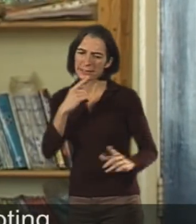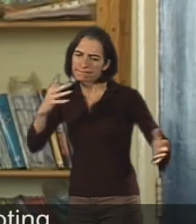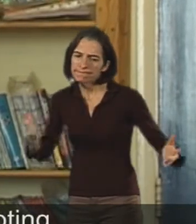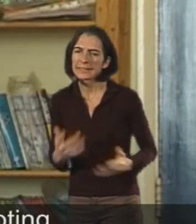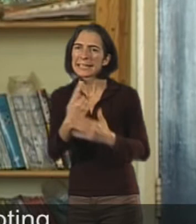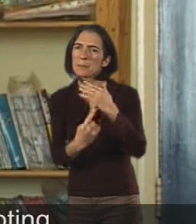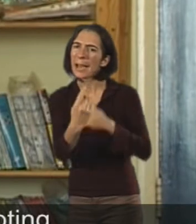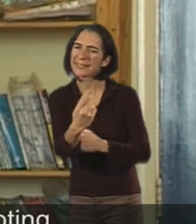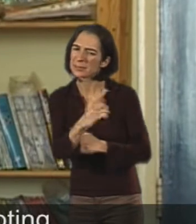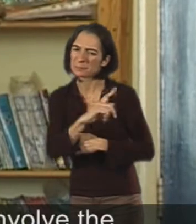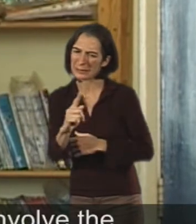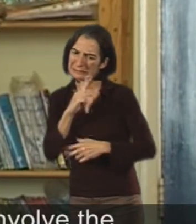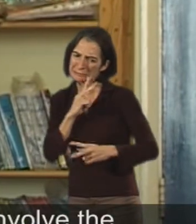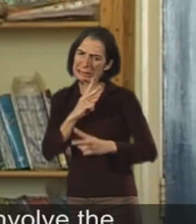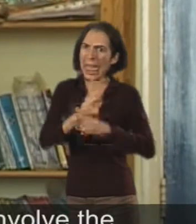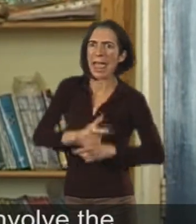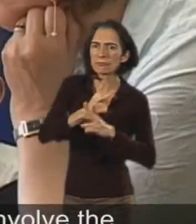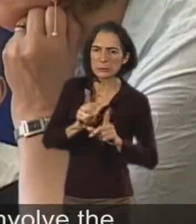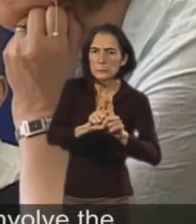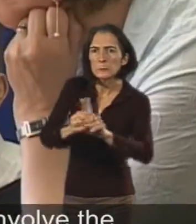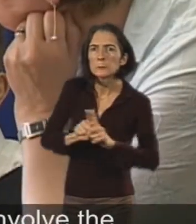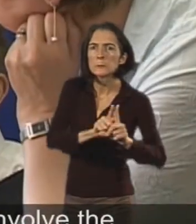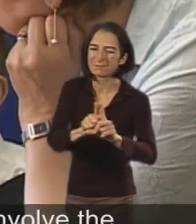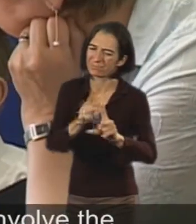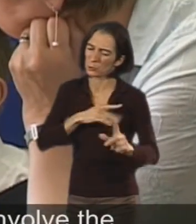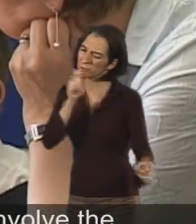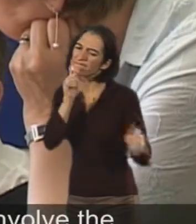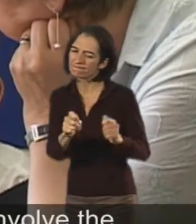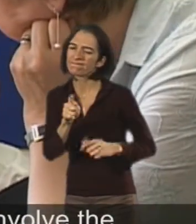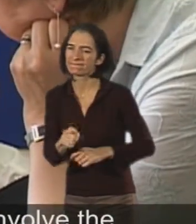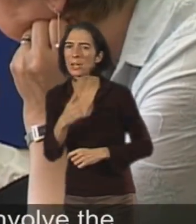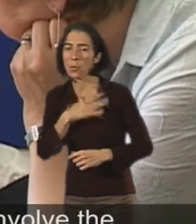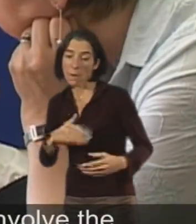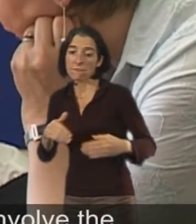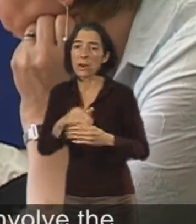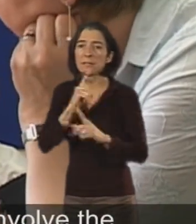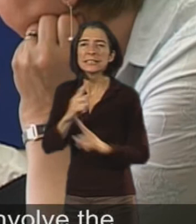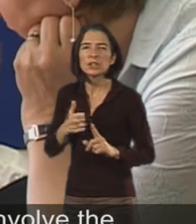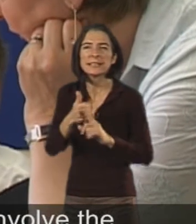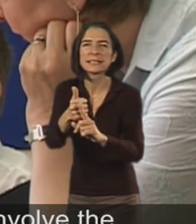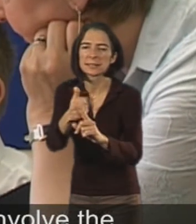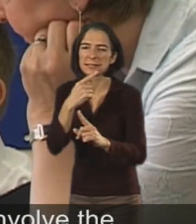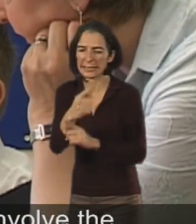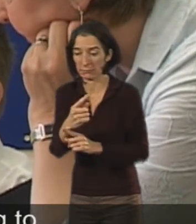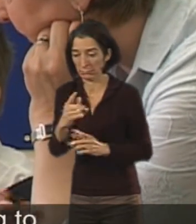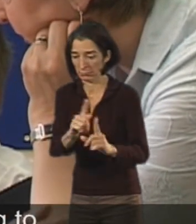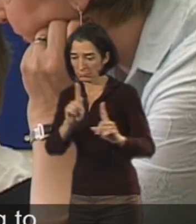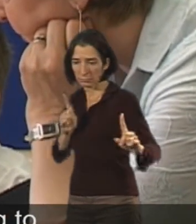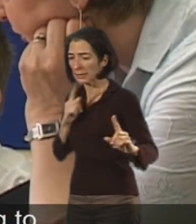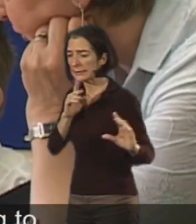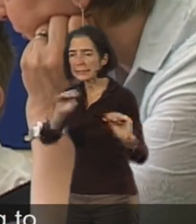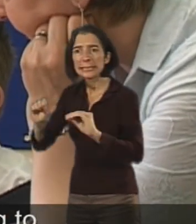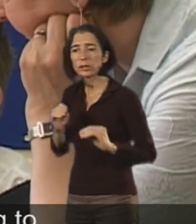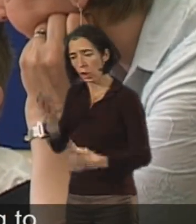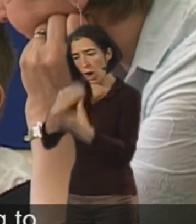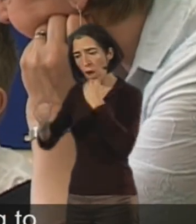the inclusive role, but promoting more of a caring role. And we wanted really to involve the teaching assistants in the teaching and learning. To do